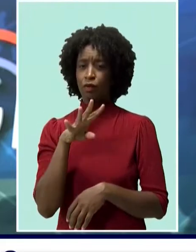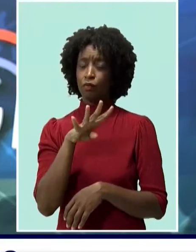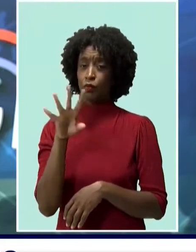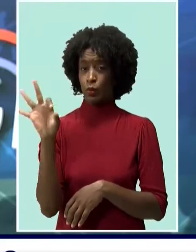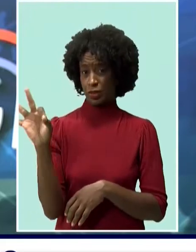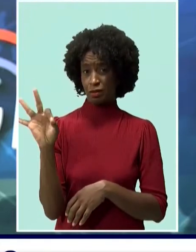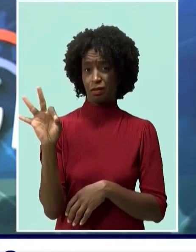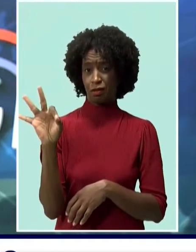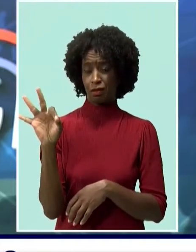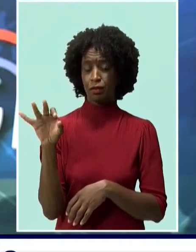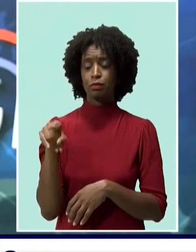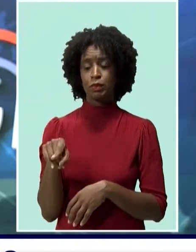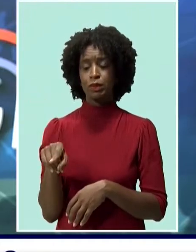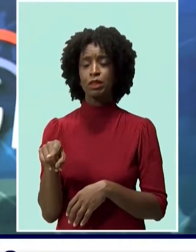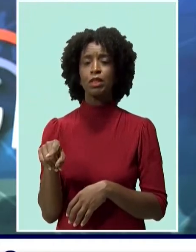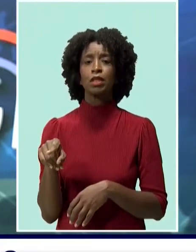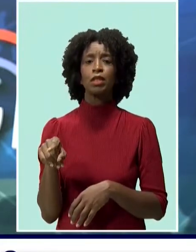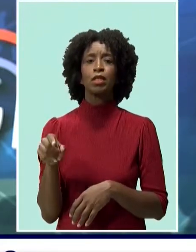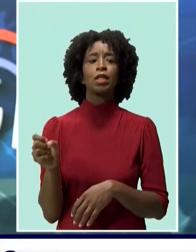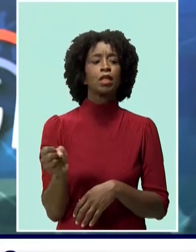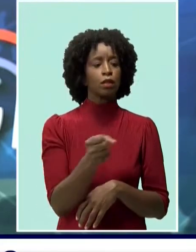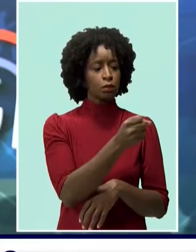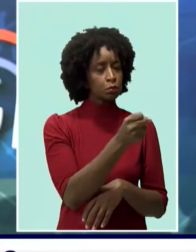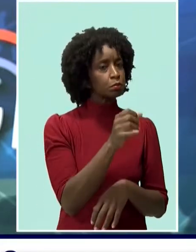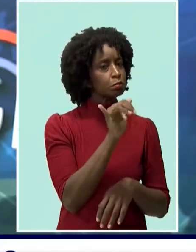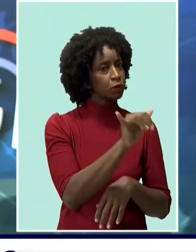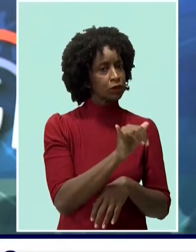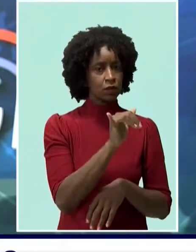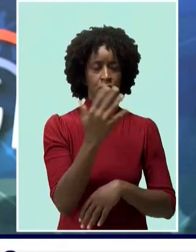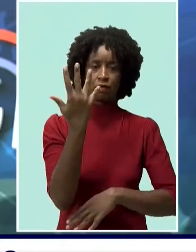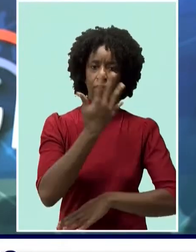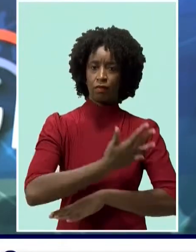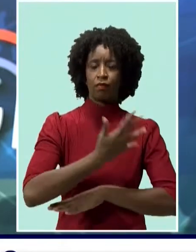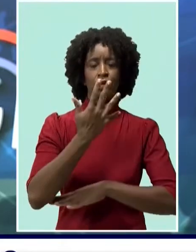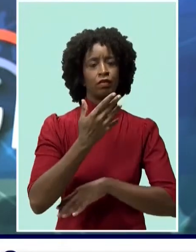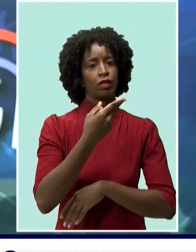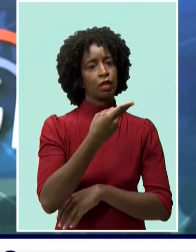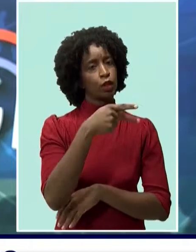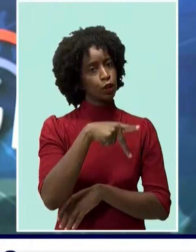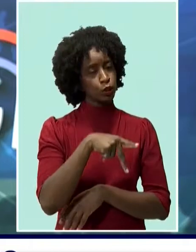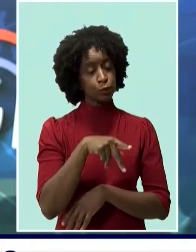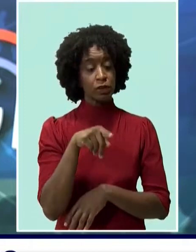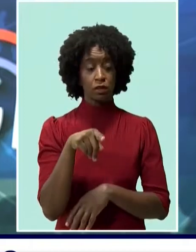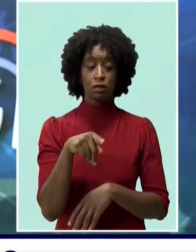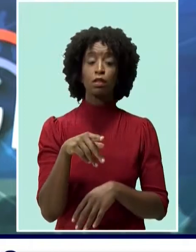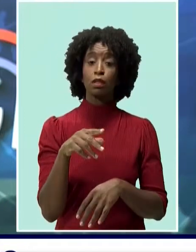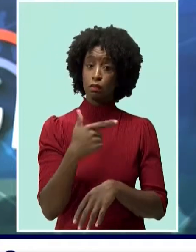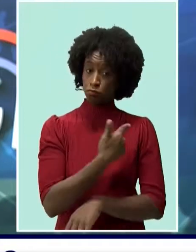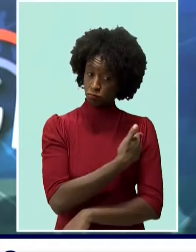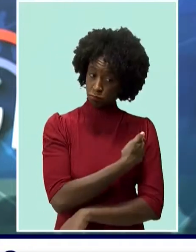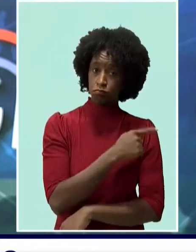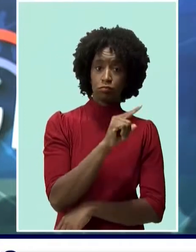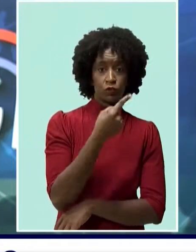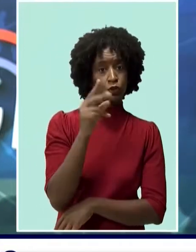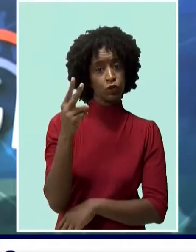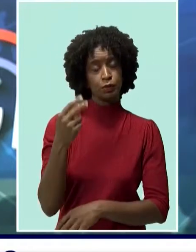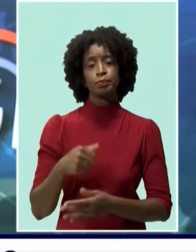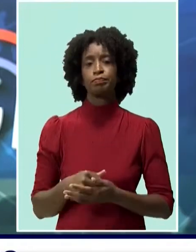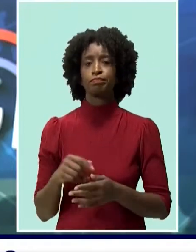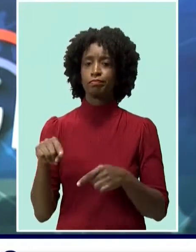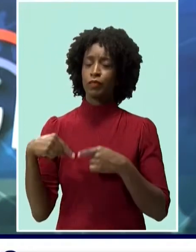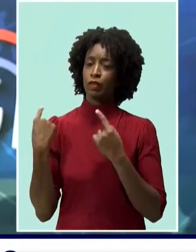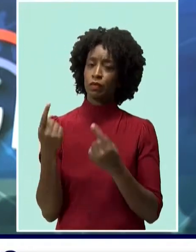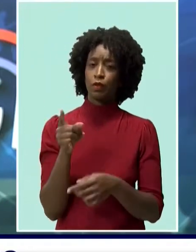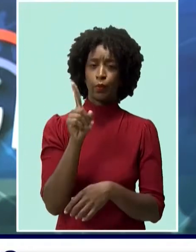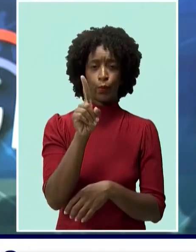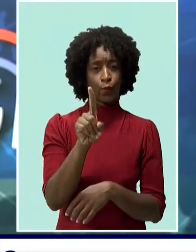spending 5 days in isolation at Harrison Point. He was fully vaccinated. To date, 104 people have